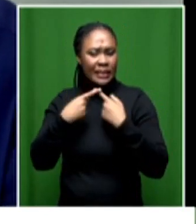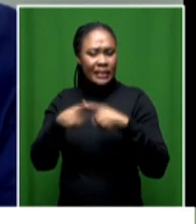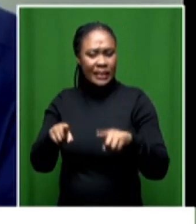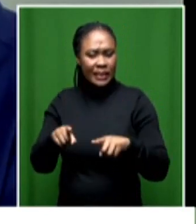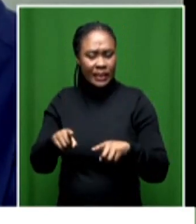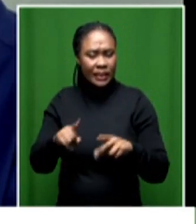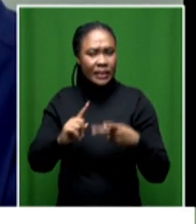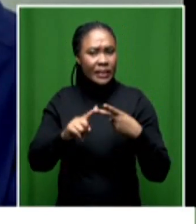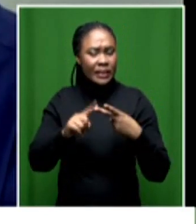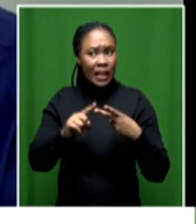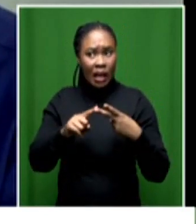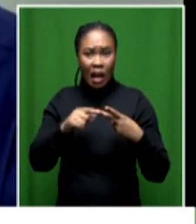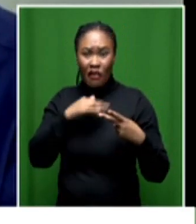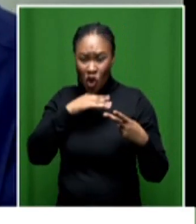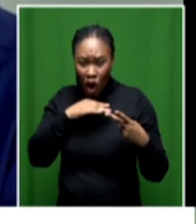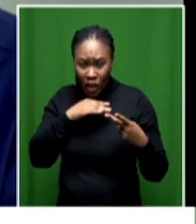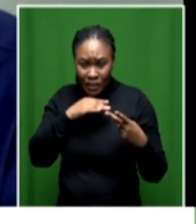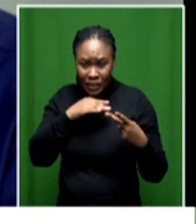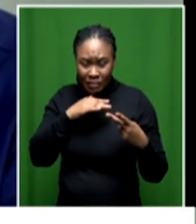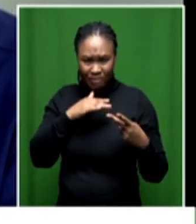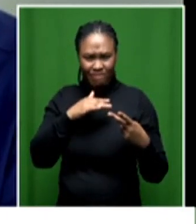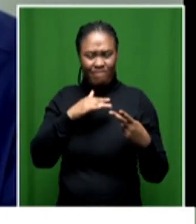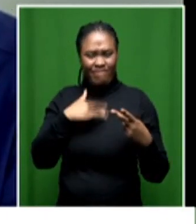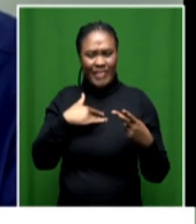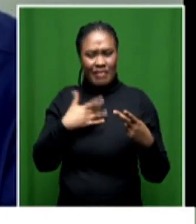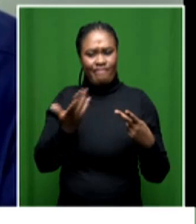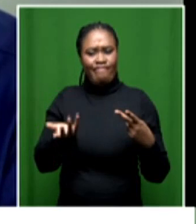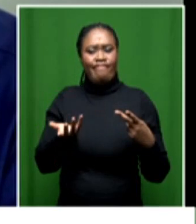right? And all of a sudden you do feel kind of